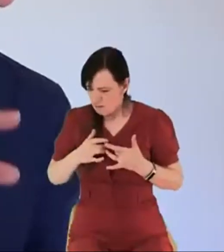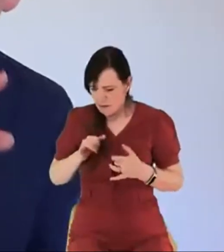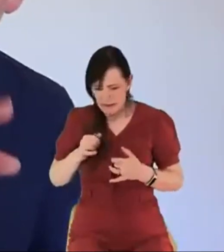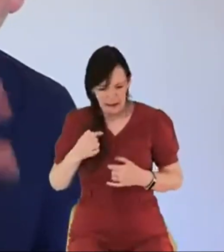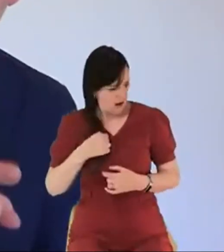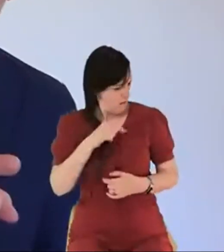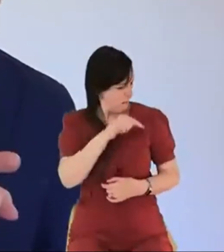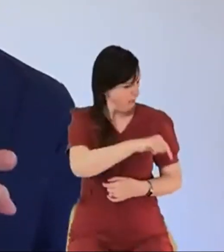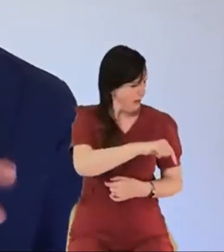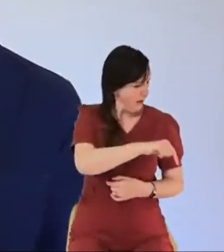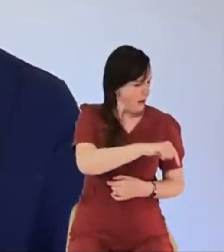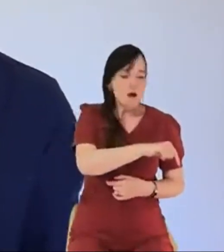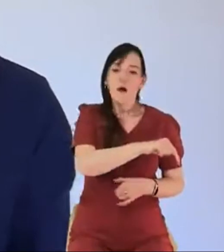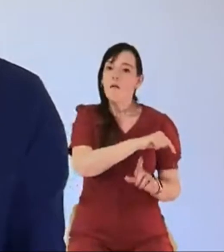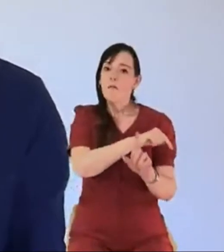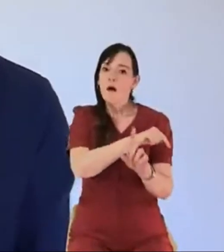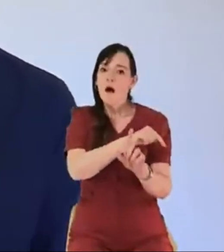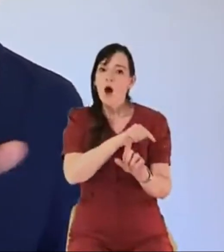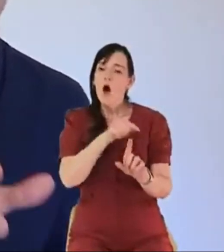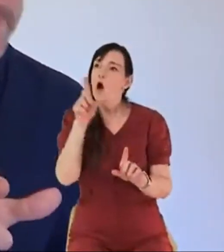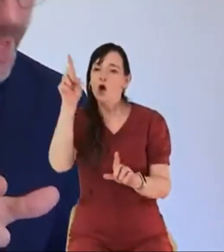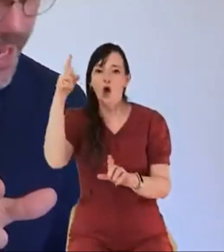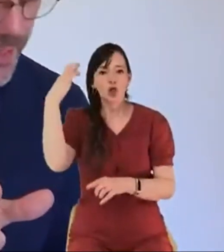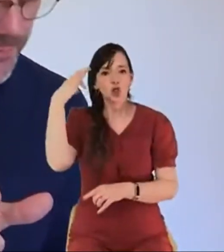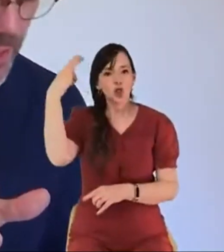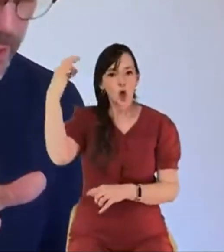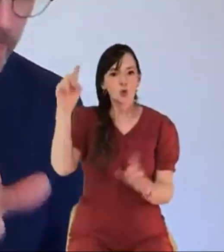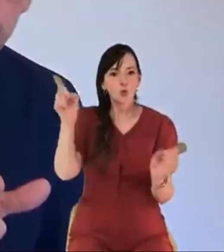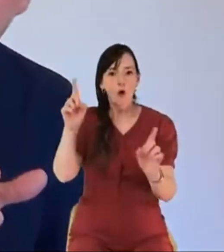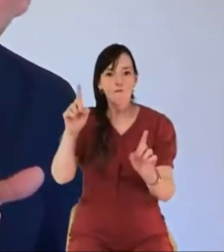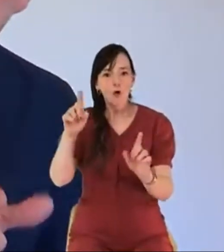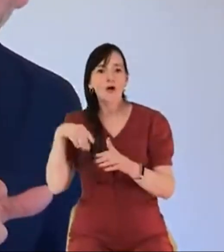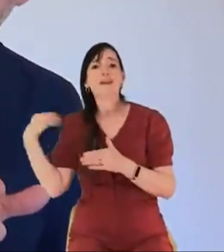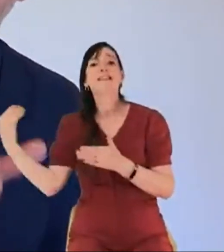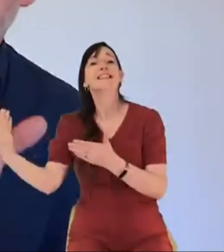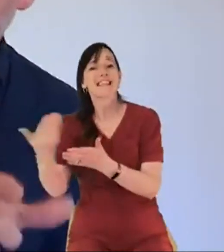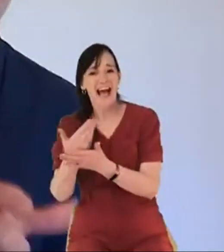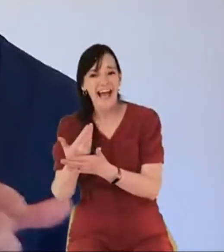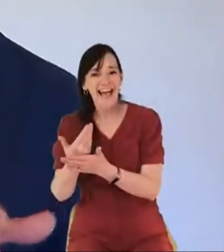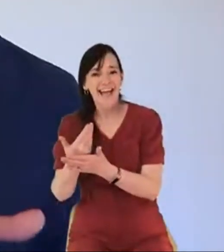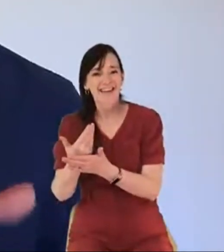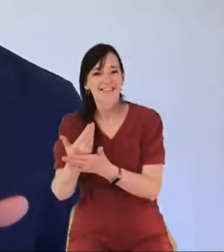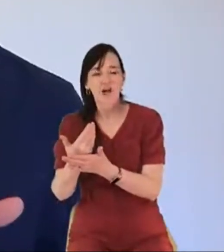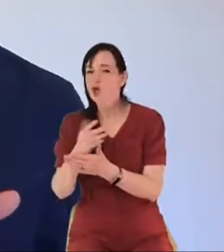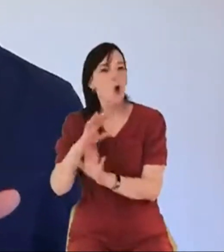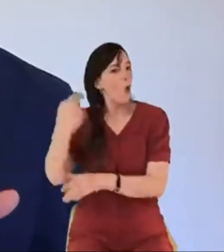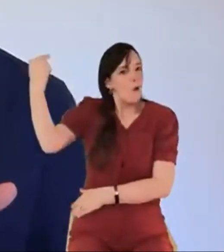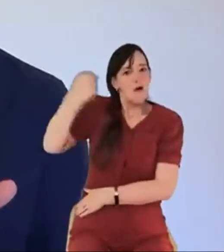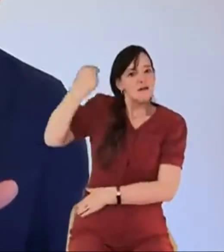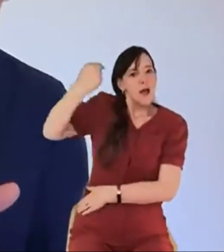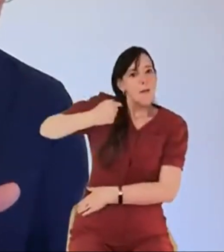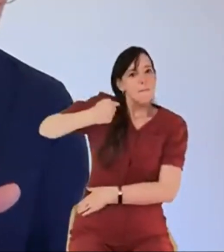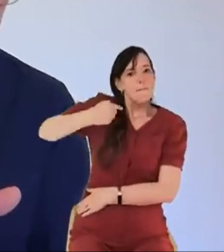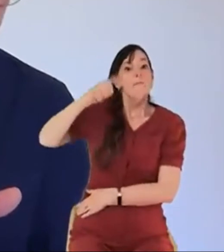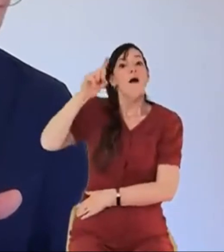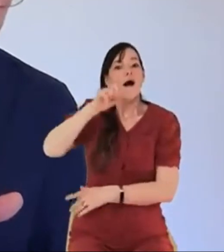be saved not condemned but saved to be people who do believe the truth